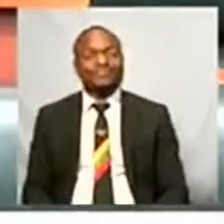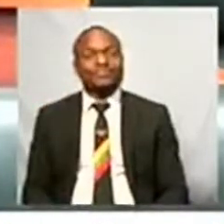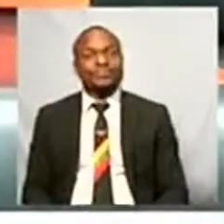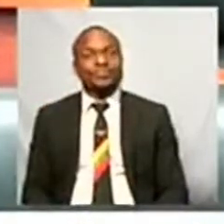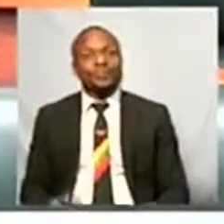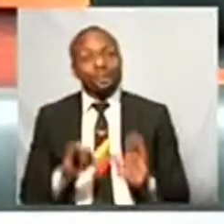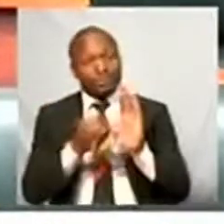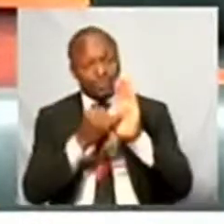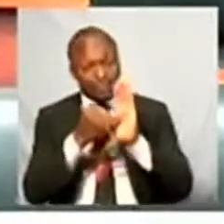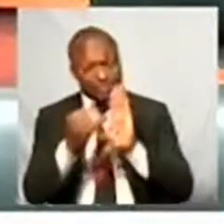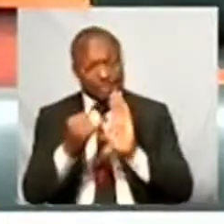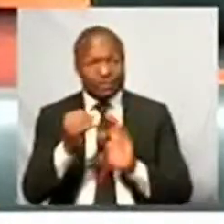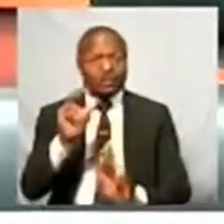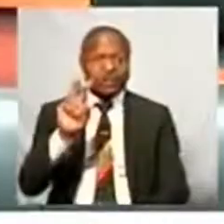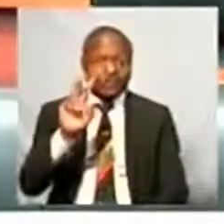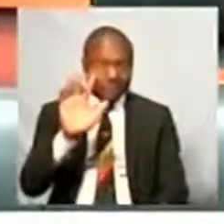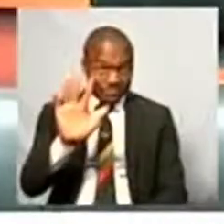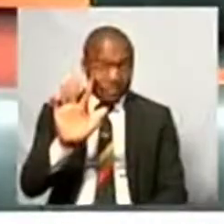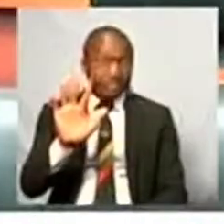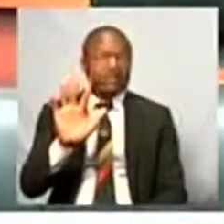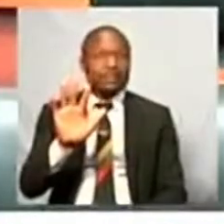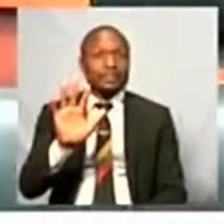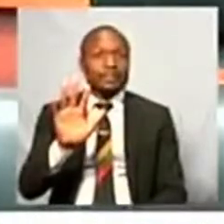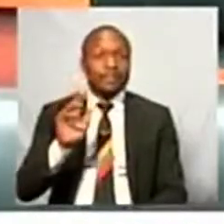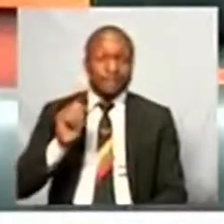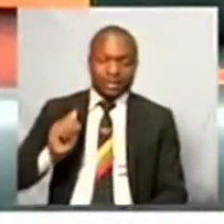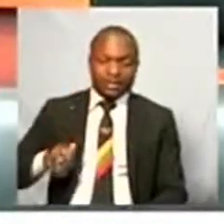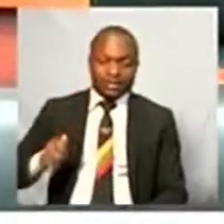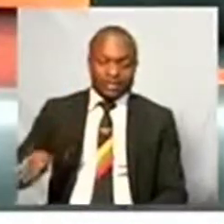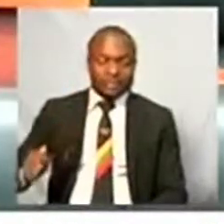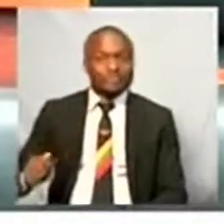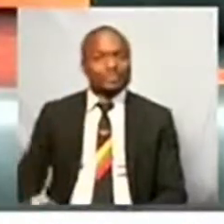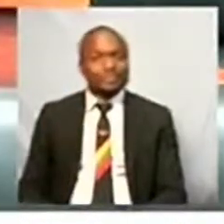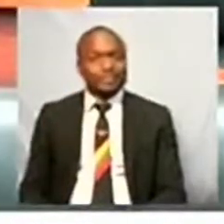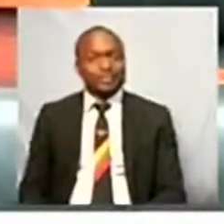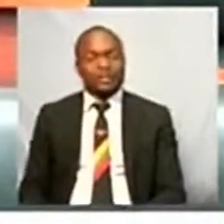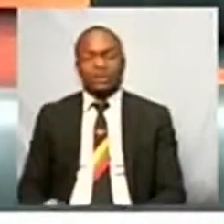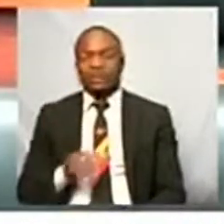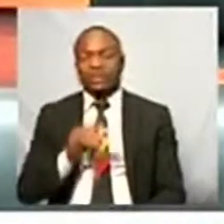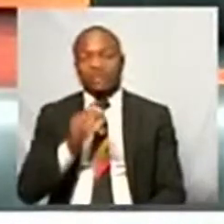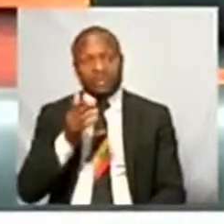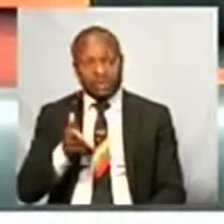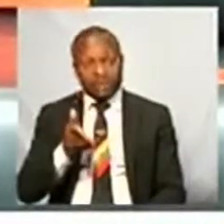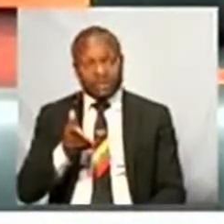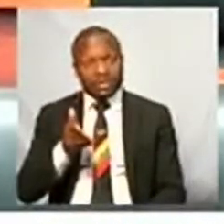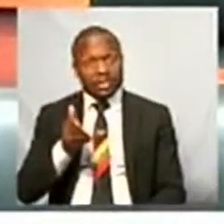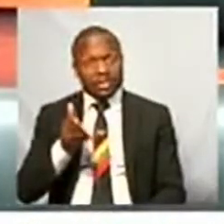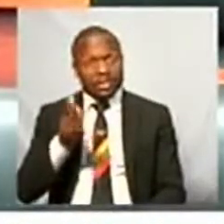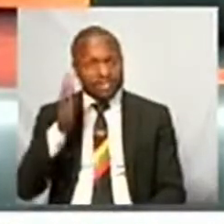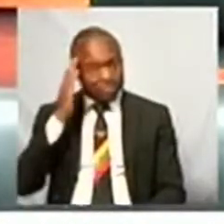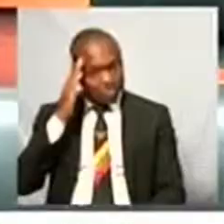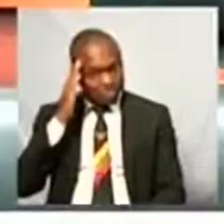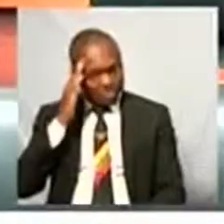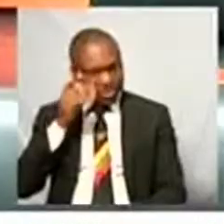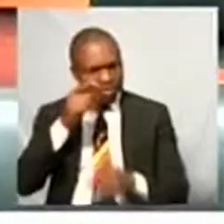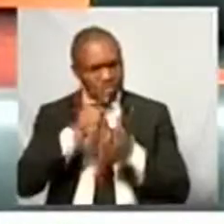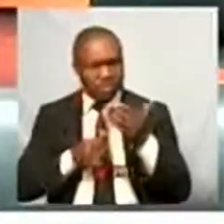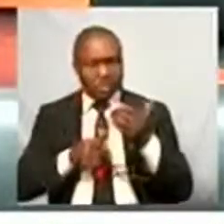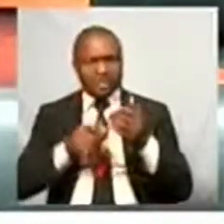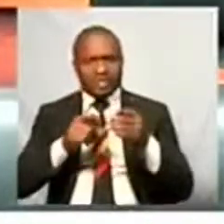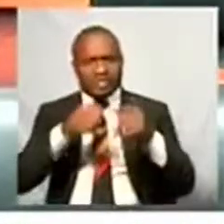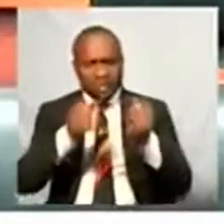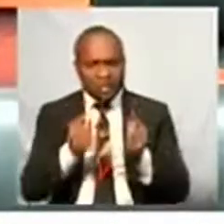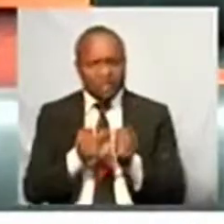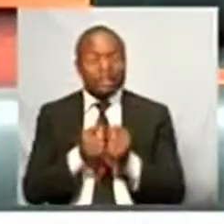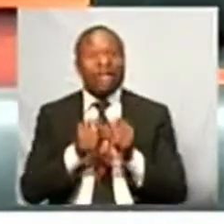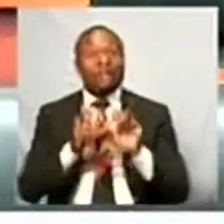has identified 25 assets, Mr. Speaker, and it says unknown. What sort of institution are they running?